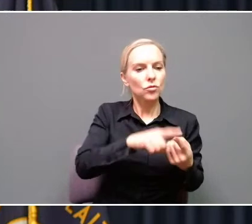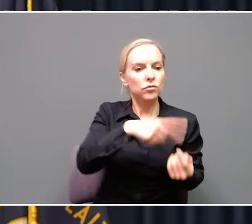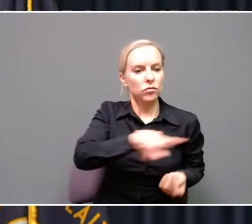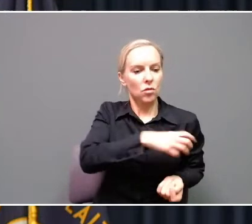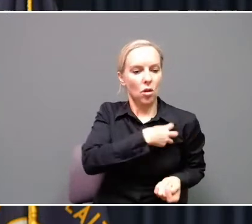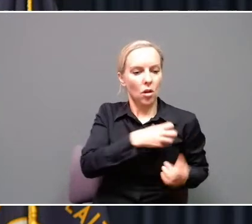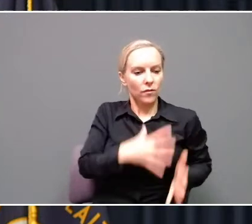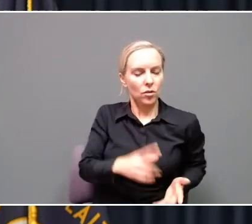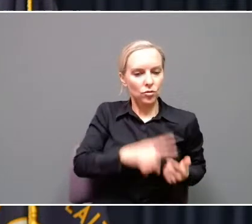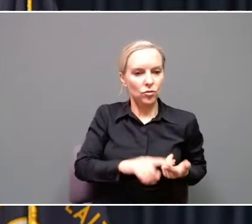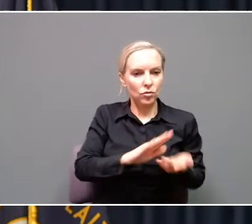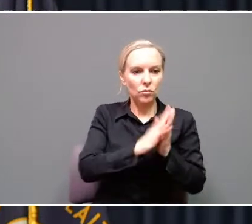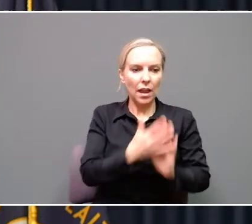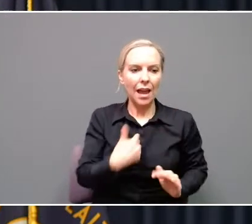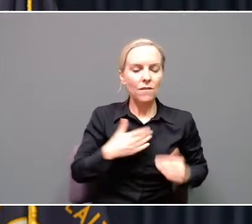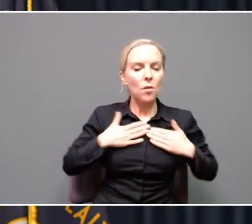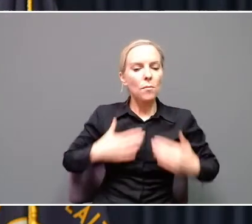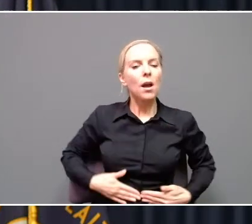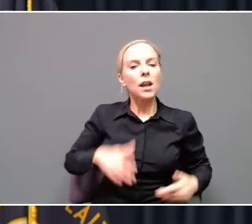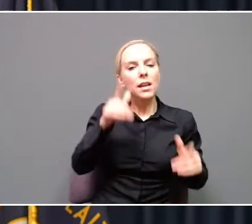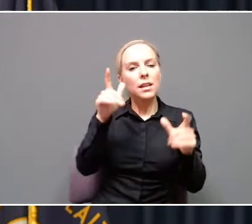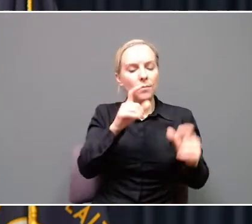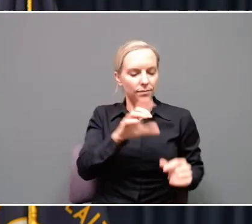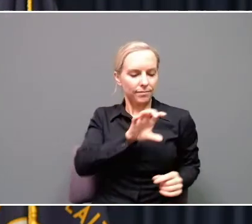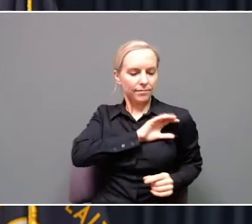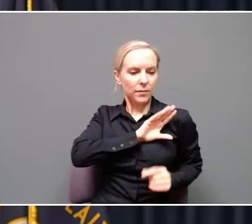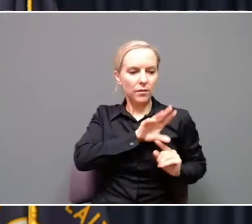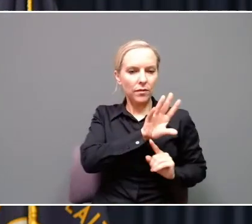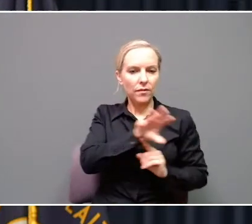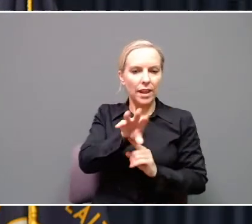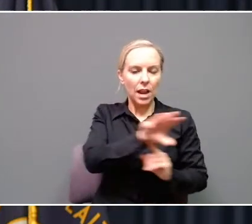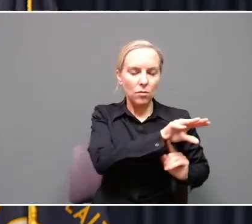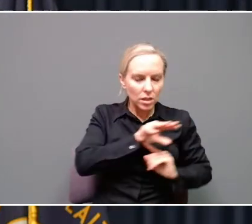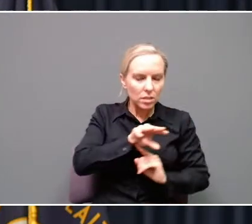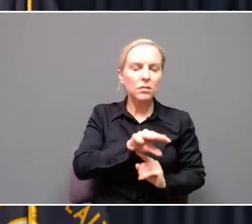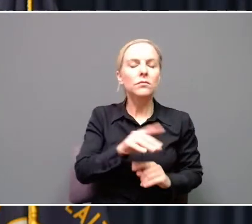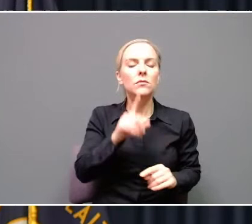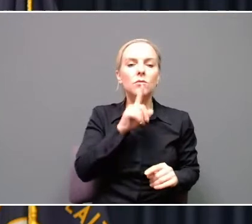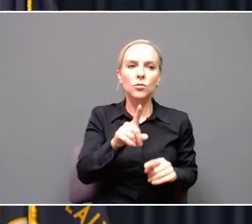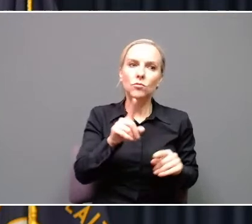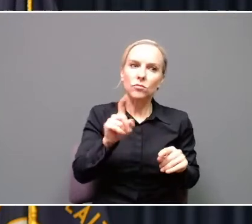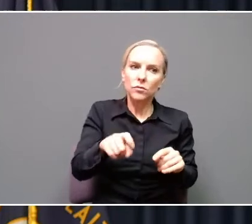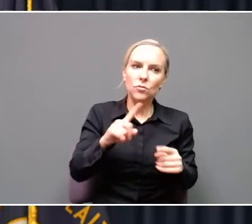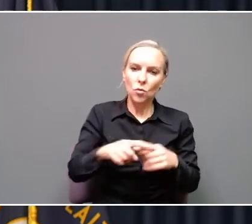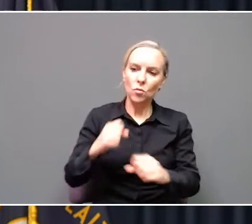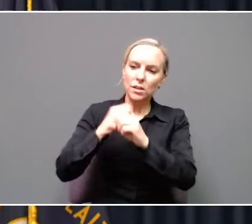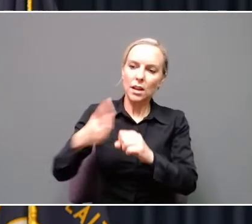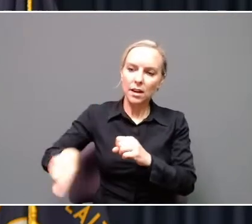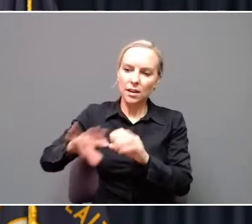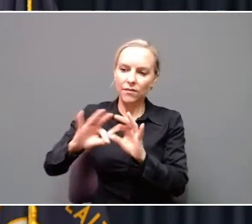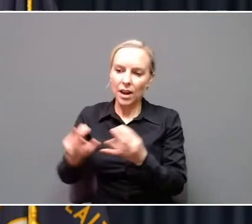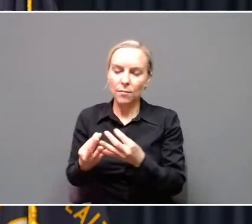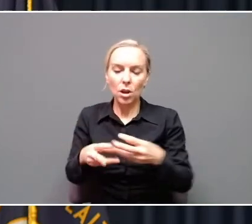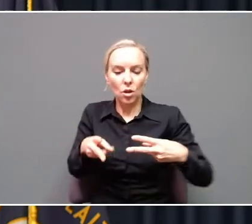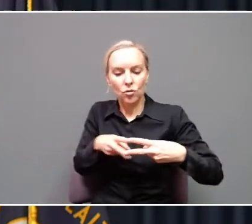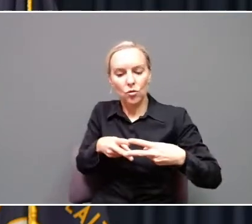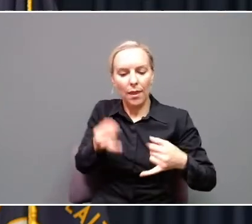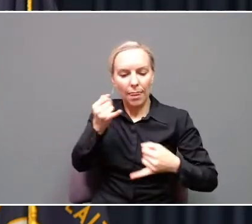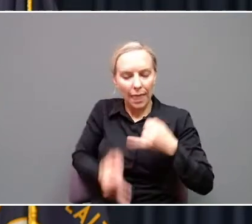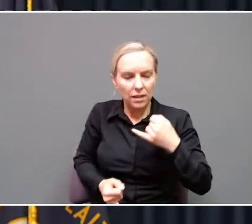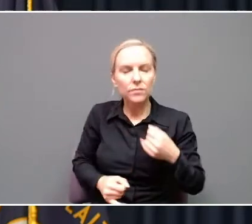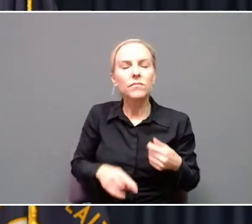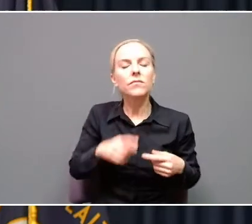step to ensure we have what we need to protect our families. All right, two last pieces. First, our Team